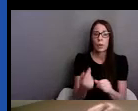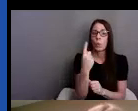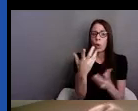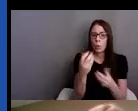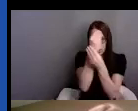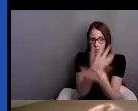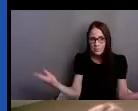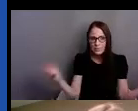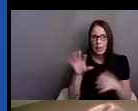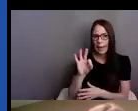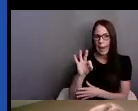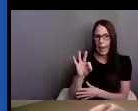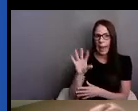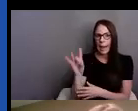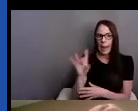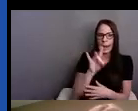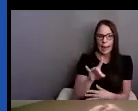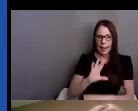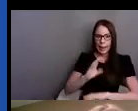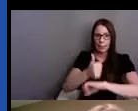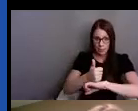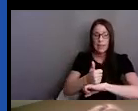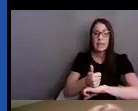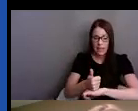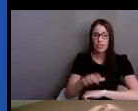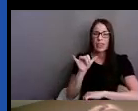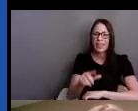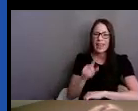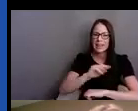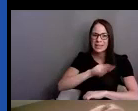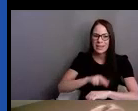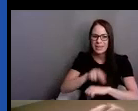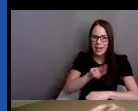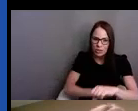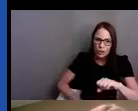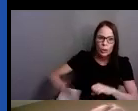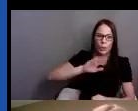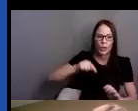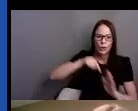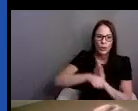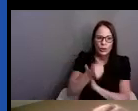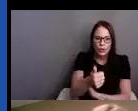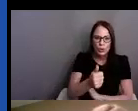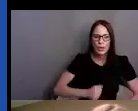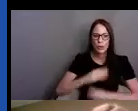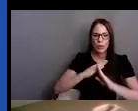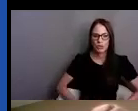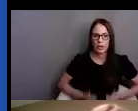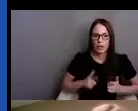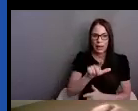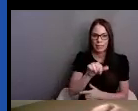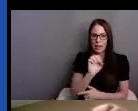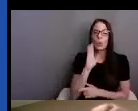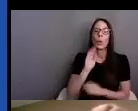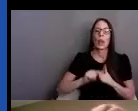the 988 implementation. This is a national suicide prevention lifeline that's going to launch